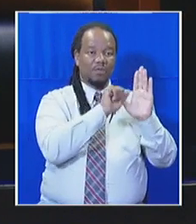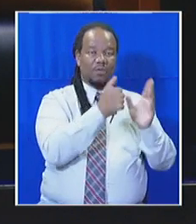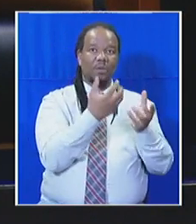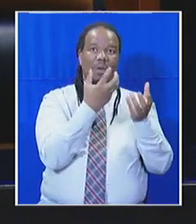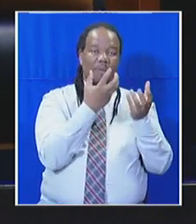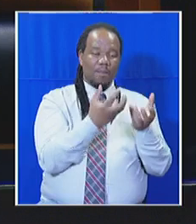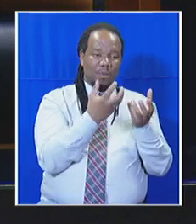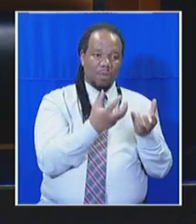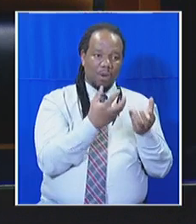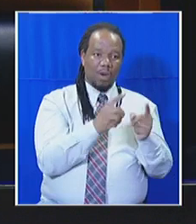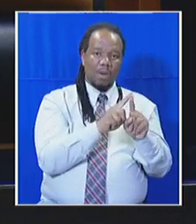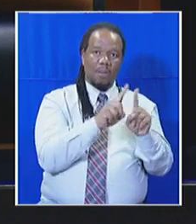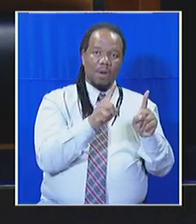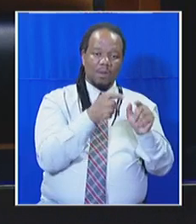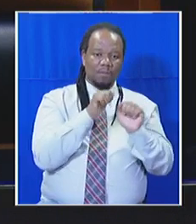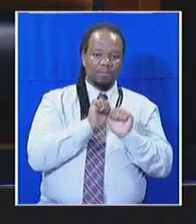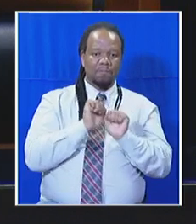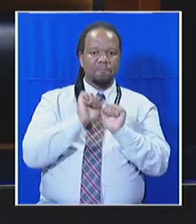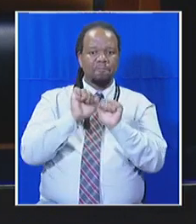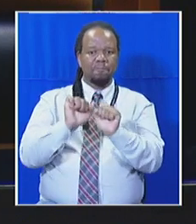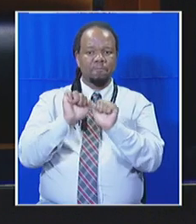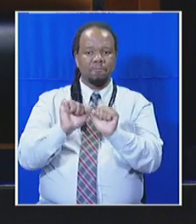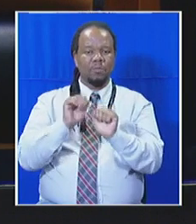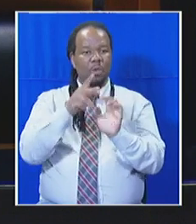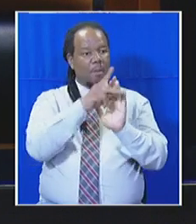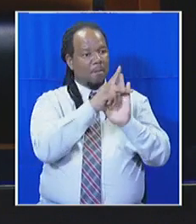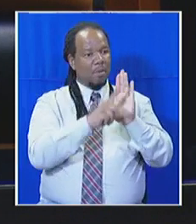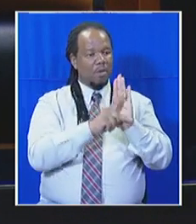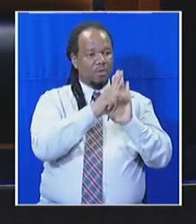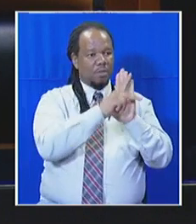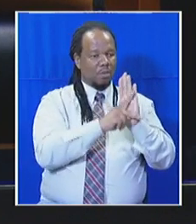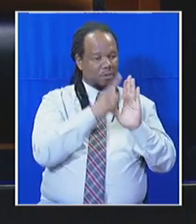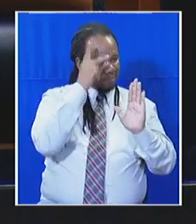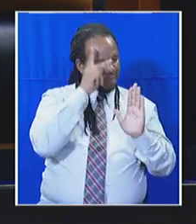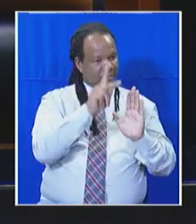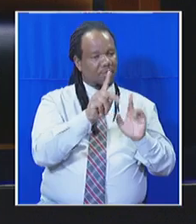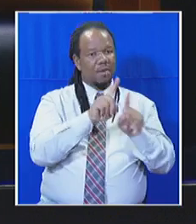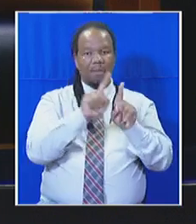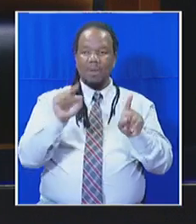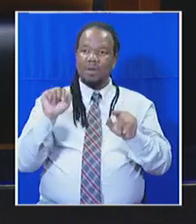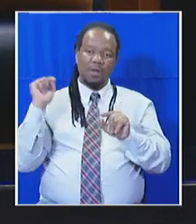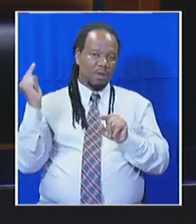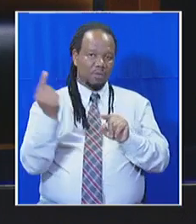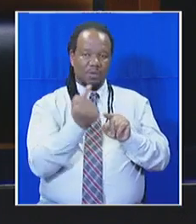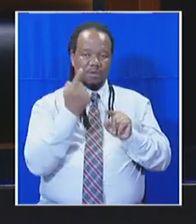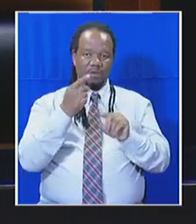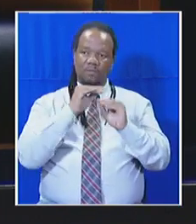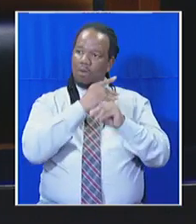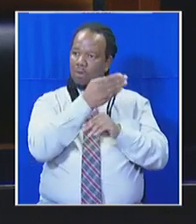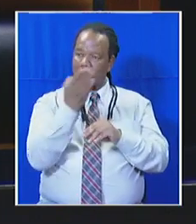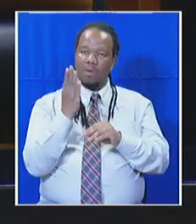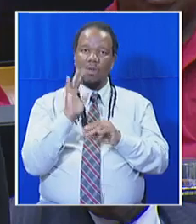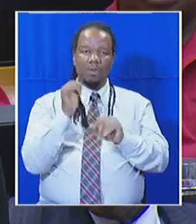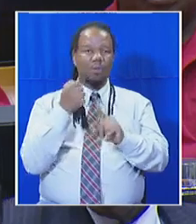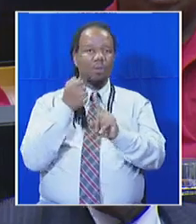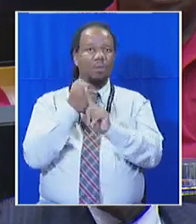that. Don't impose on us your policy perspective. You see what you're doing We're now, calling for Honorable free Member. education for all, and that is what we stand on. So you must